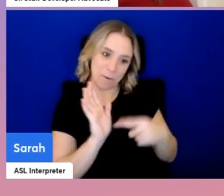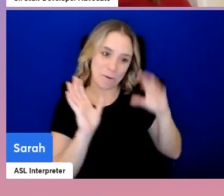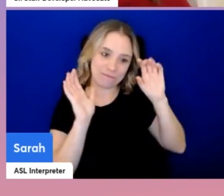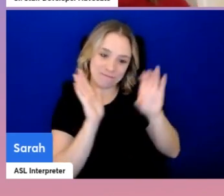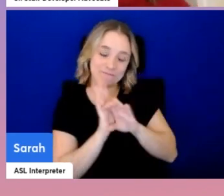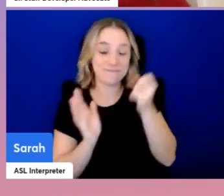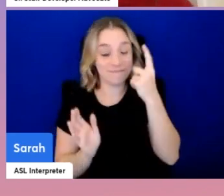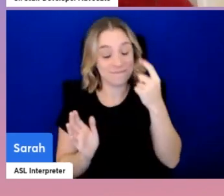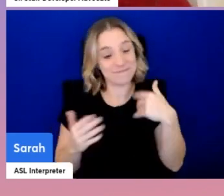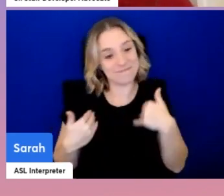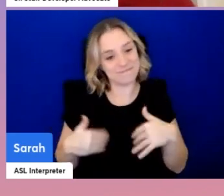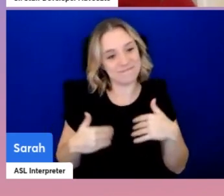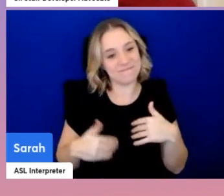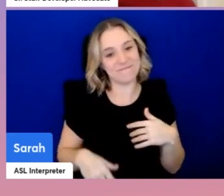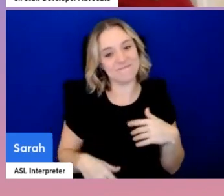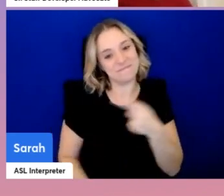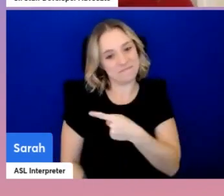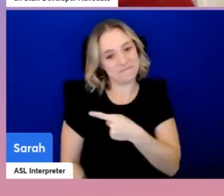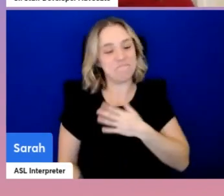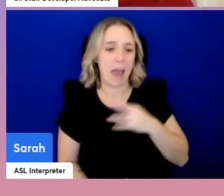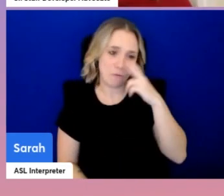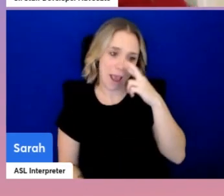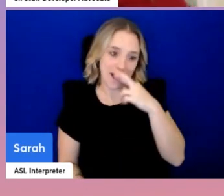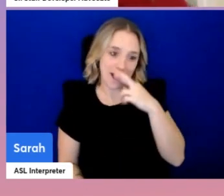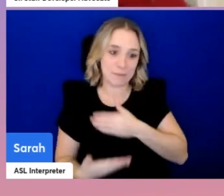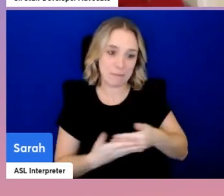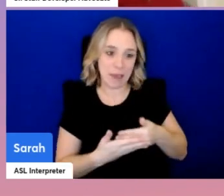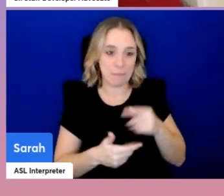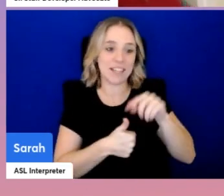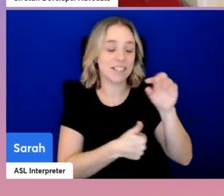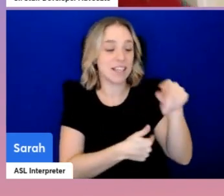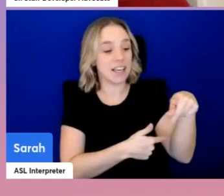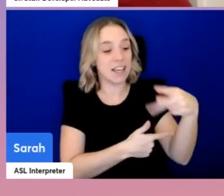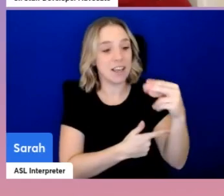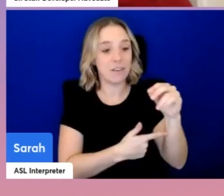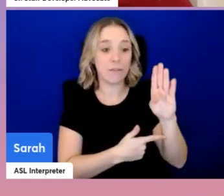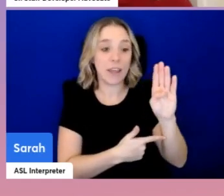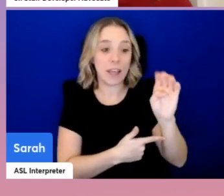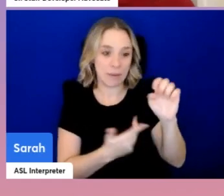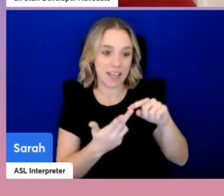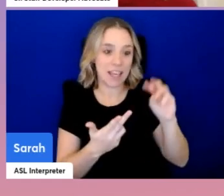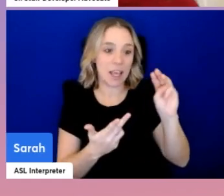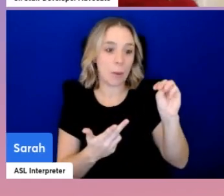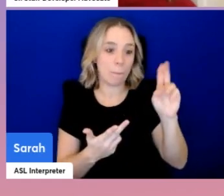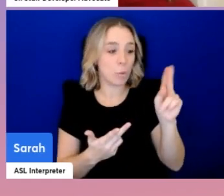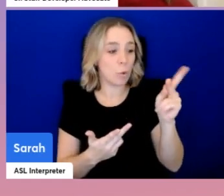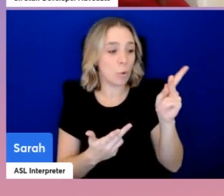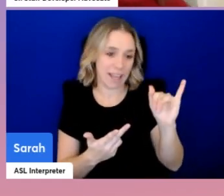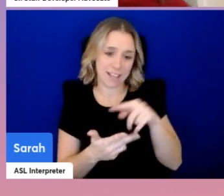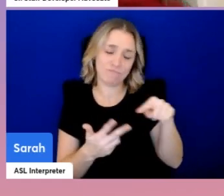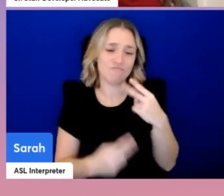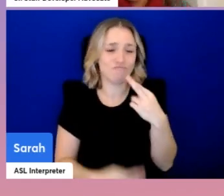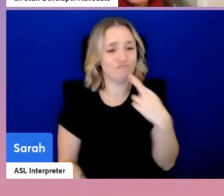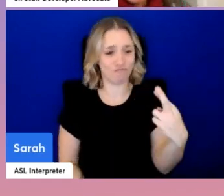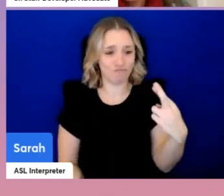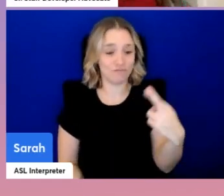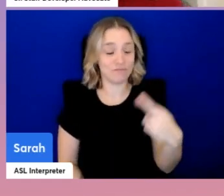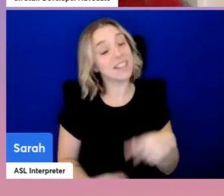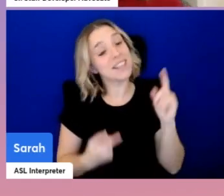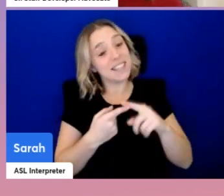person. So here are my rats, Phoebe and Mookie. They are good friends. Until next time, peace, love, and code.